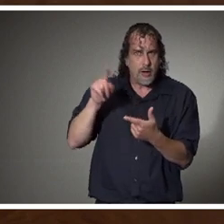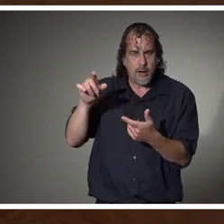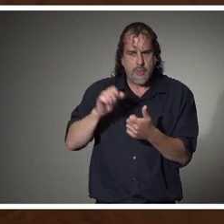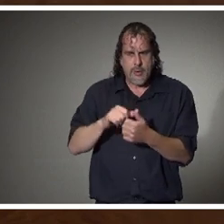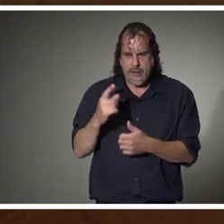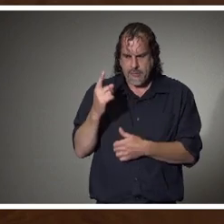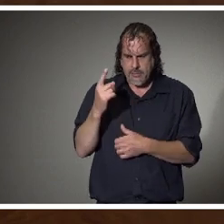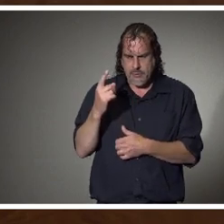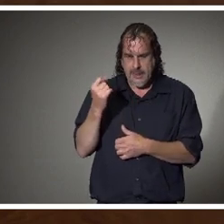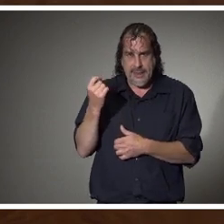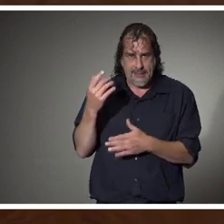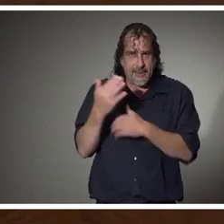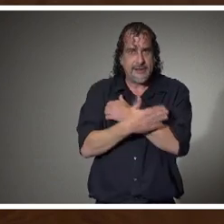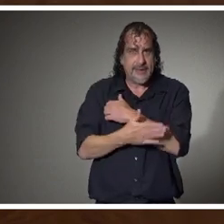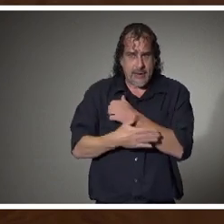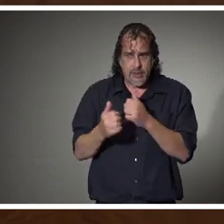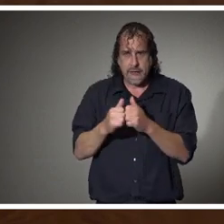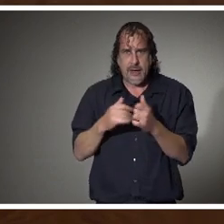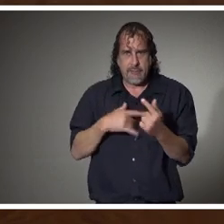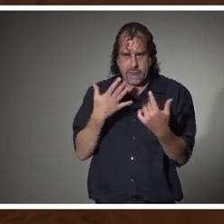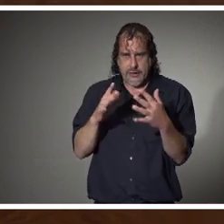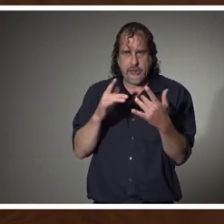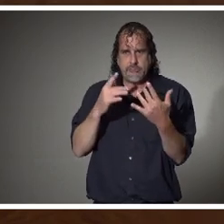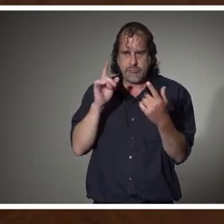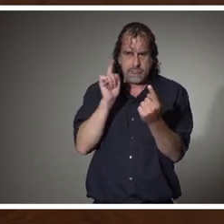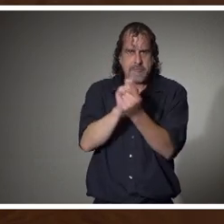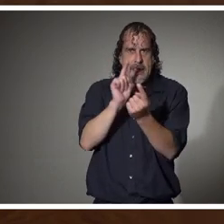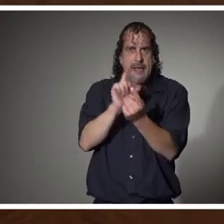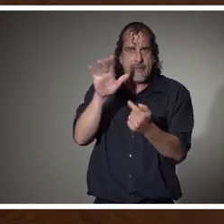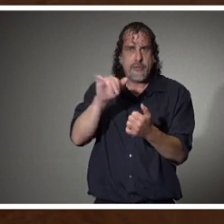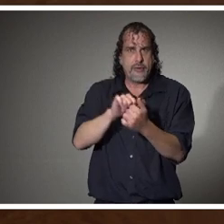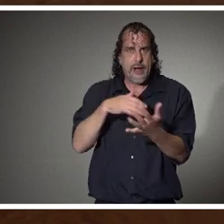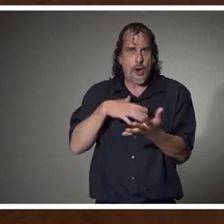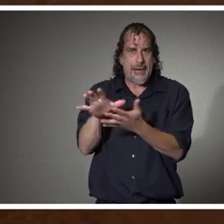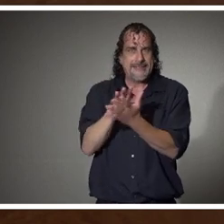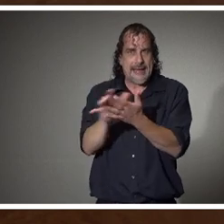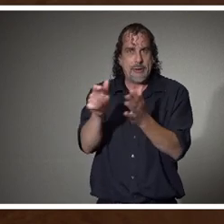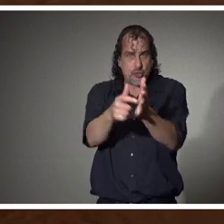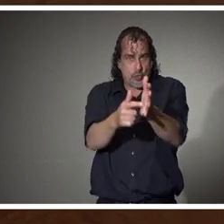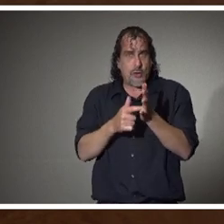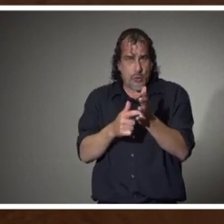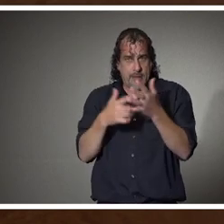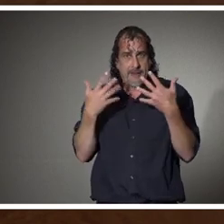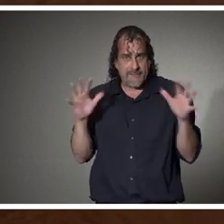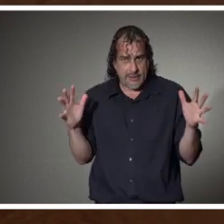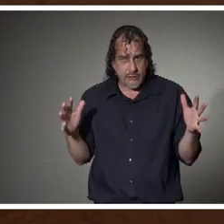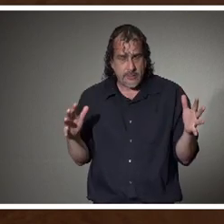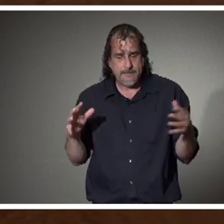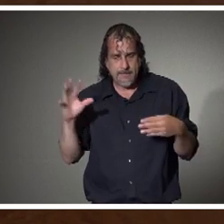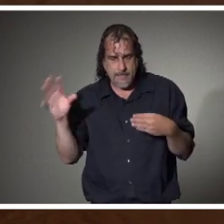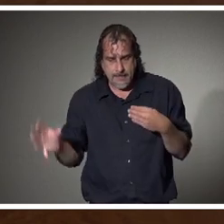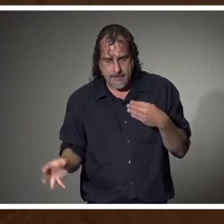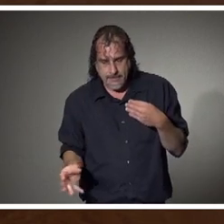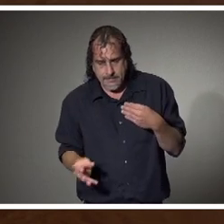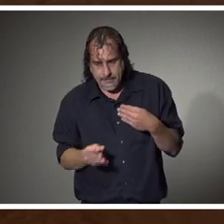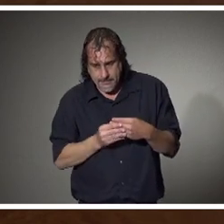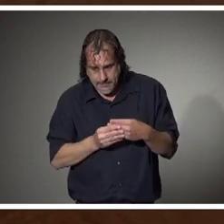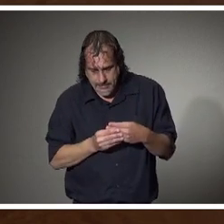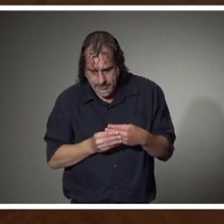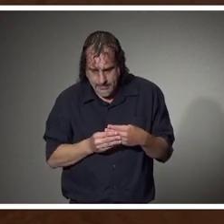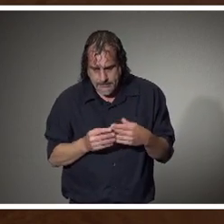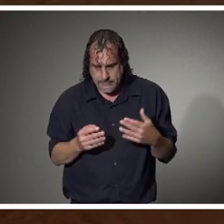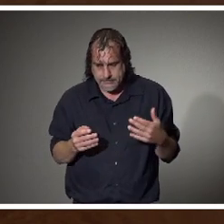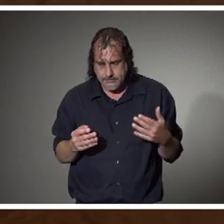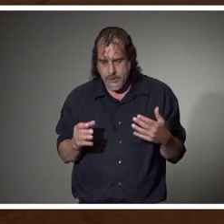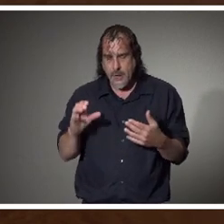declared. Three more have met their threshold. We're going to be adding those, sir. And also, when you move into